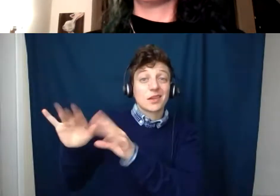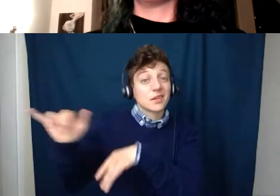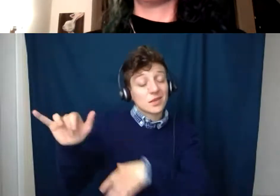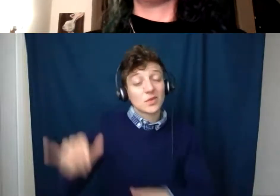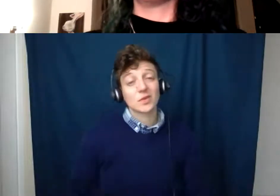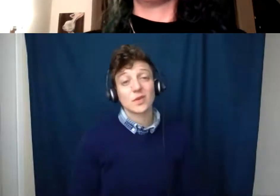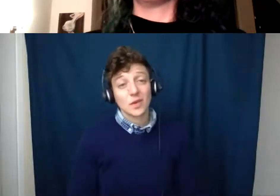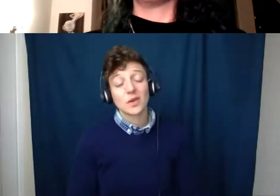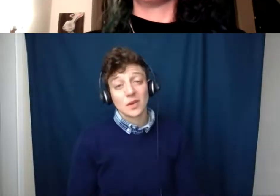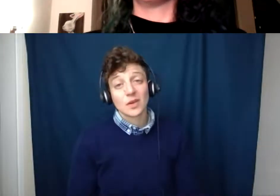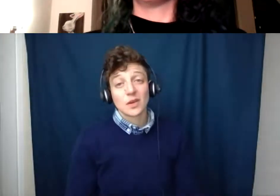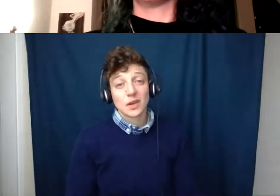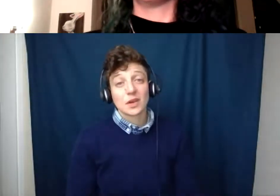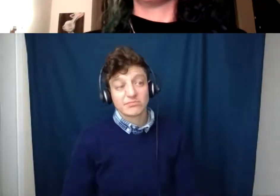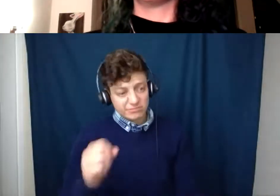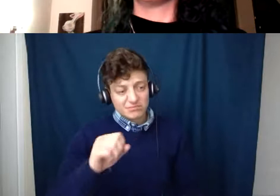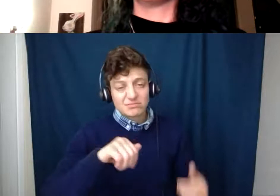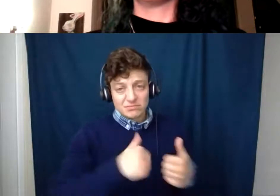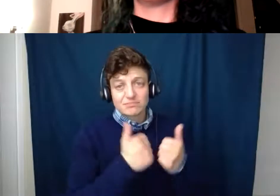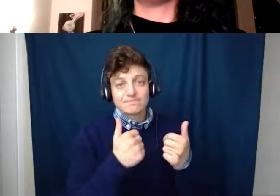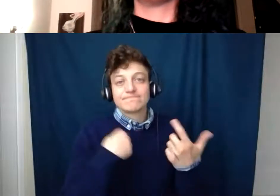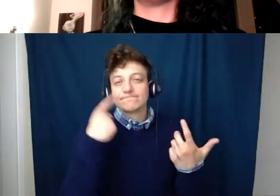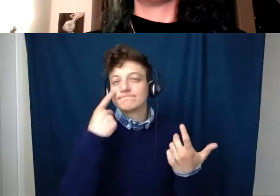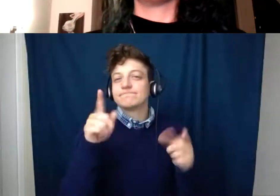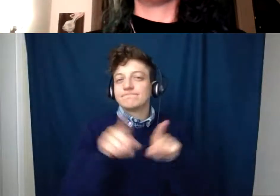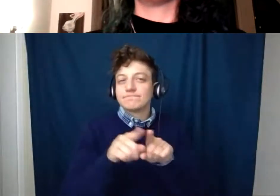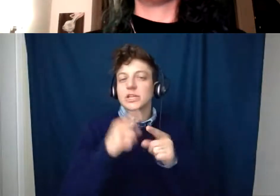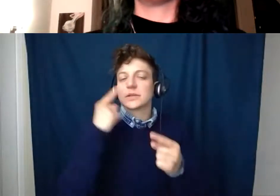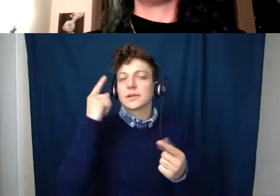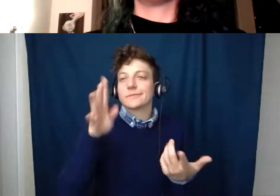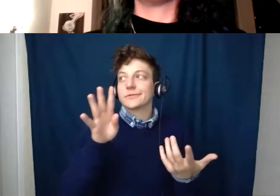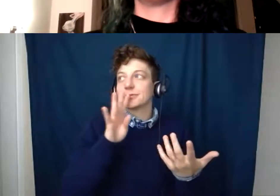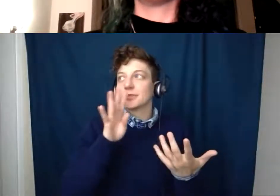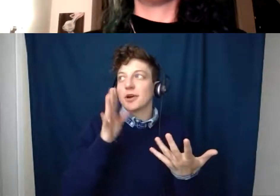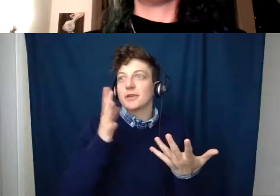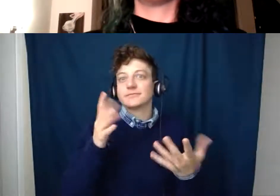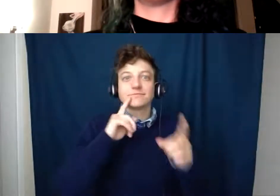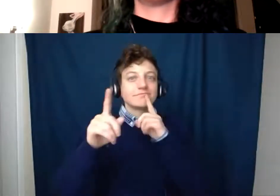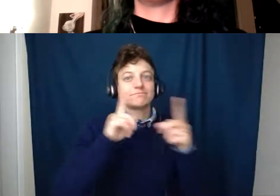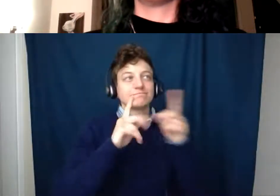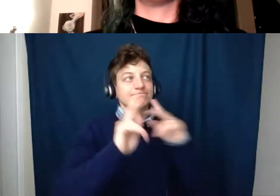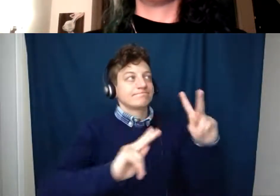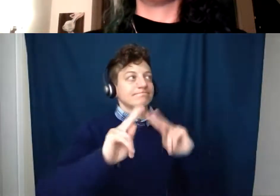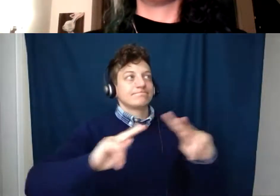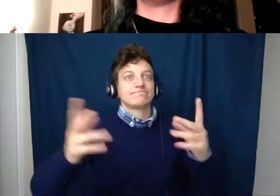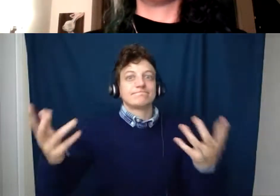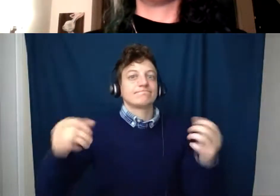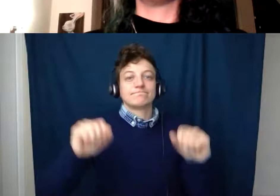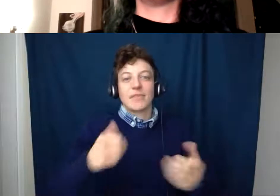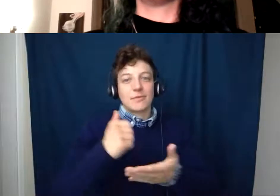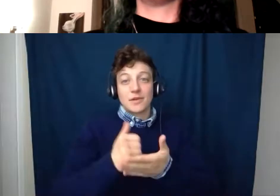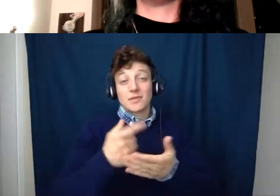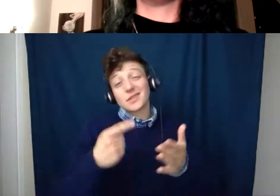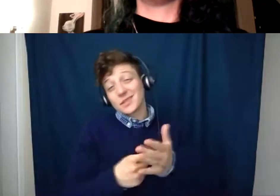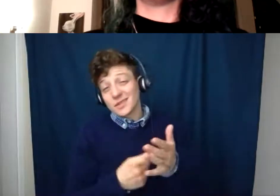It is challenging though. I think also just like talking to people, I think can be really helpful, and like not, sometimes it's really hard